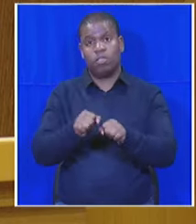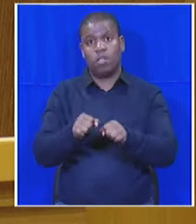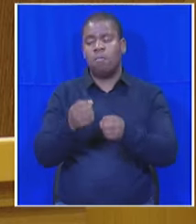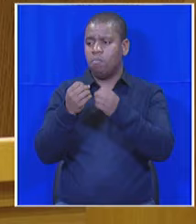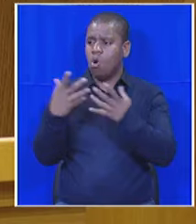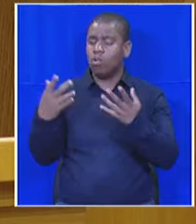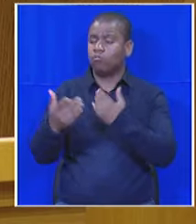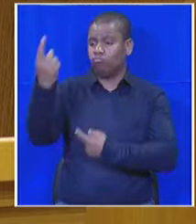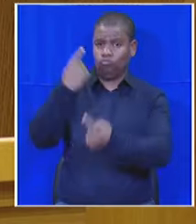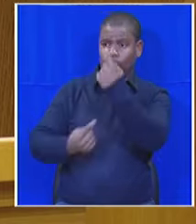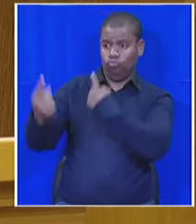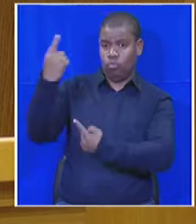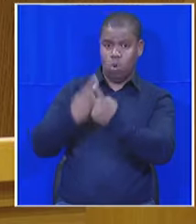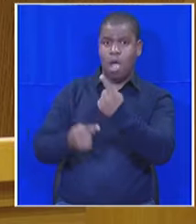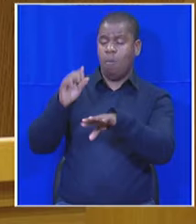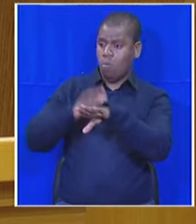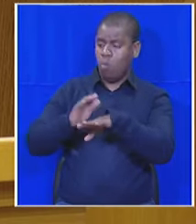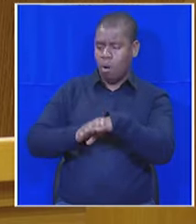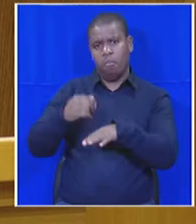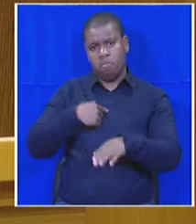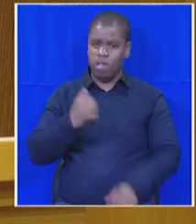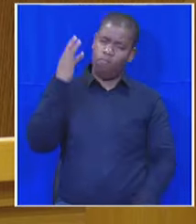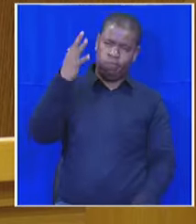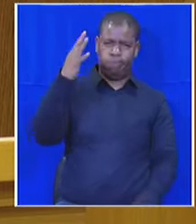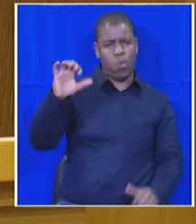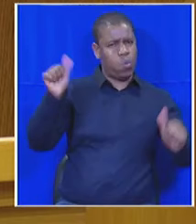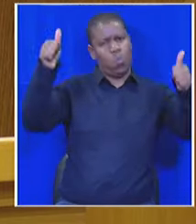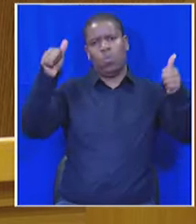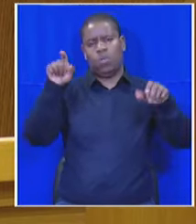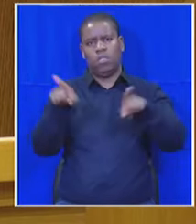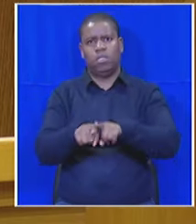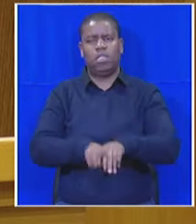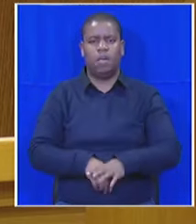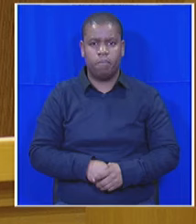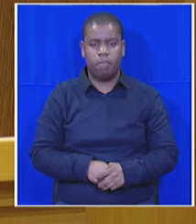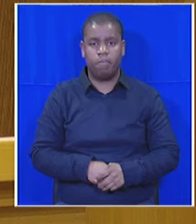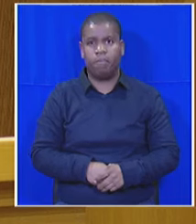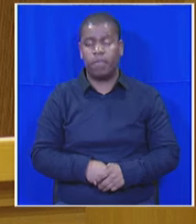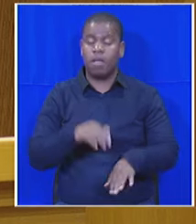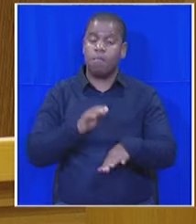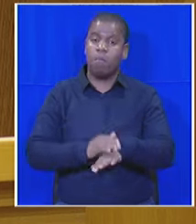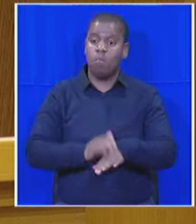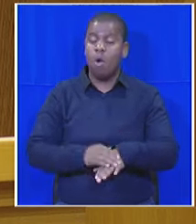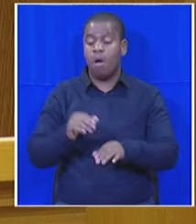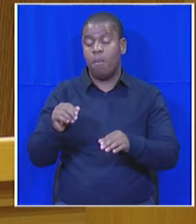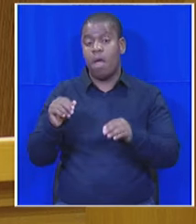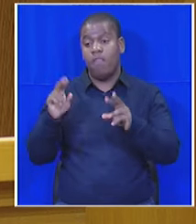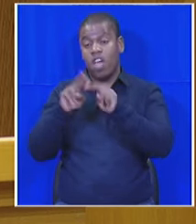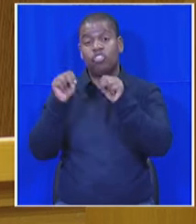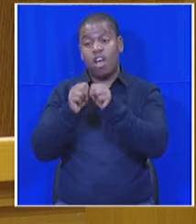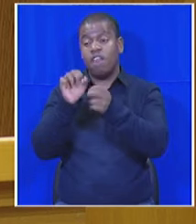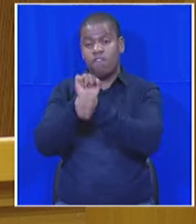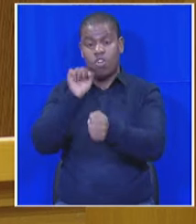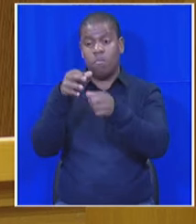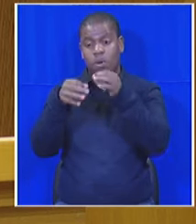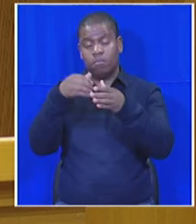come here to do grandstanding, let me do some grandstanding too. The National Freedom Party, which co-governs with the